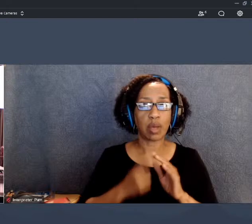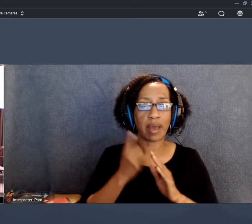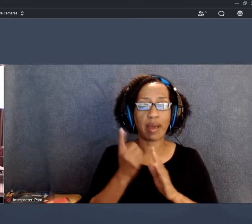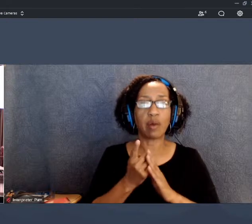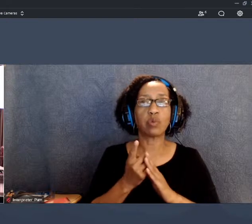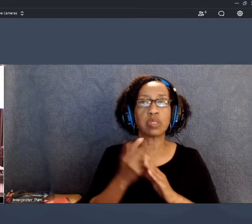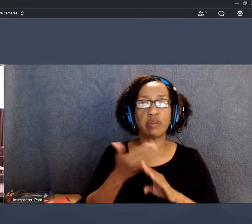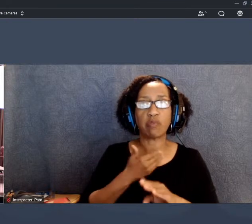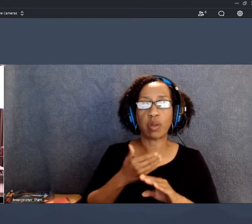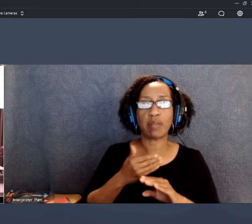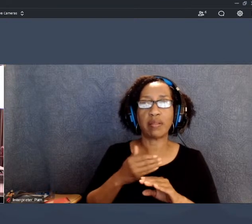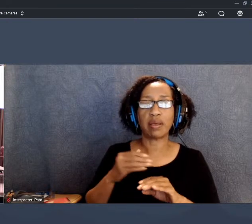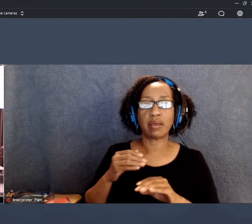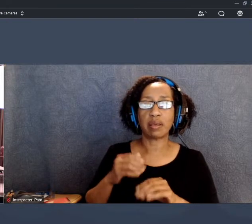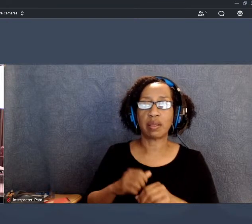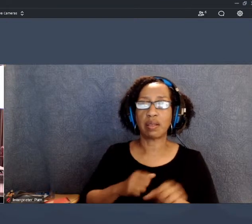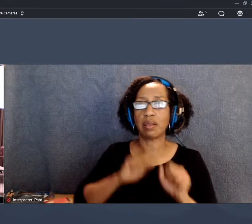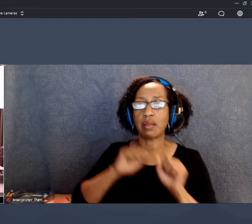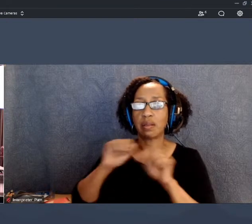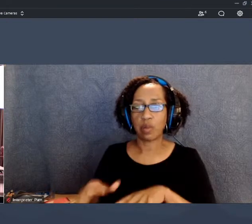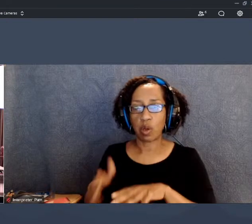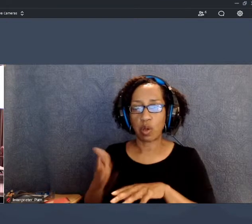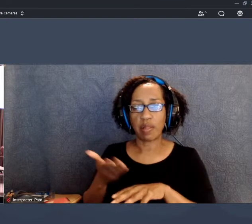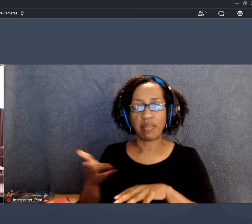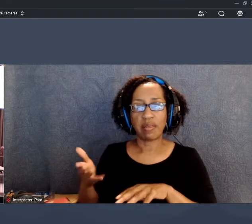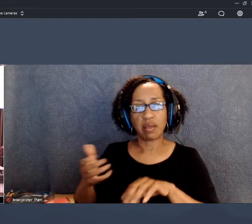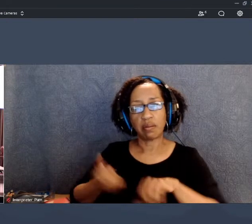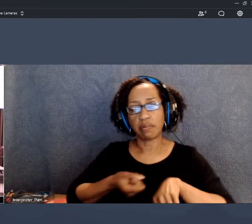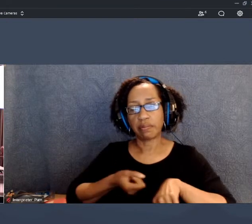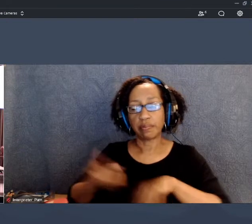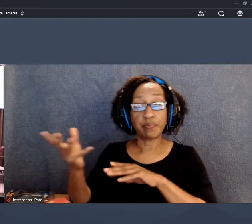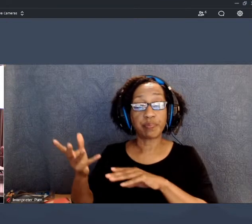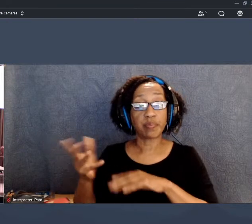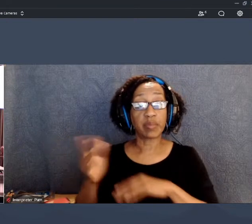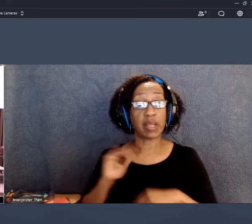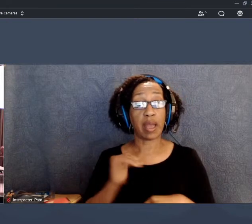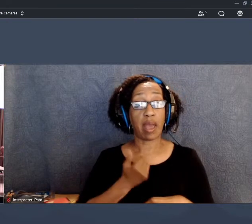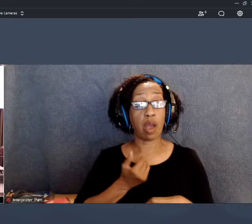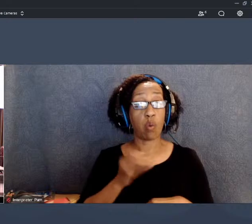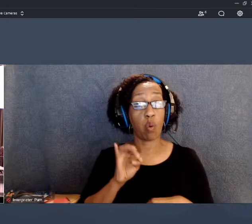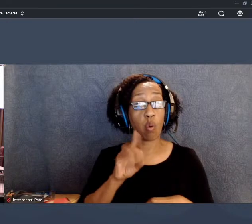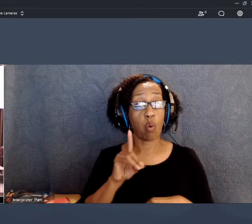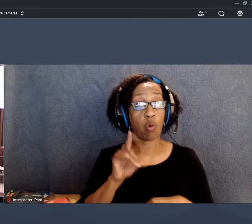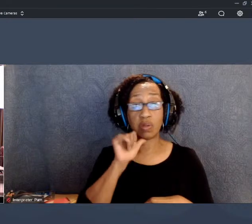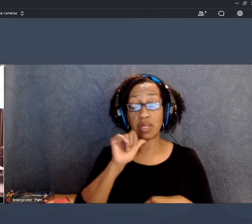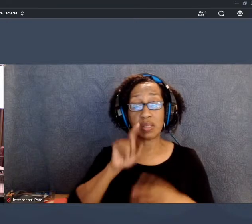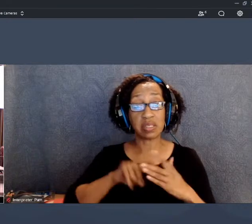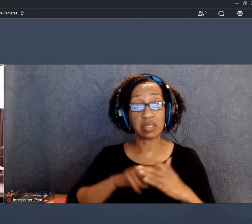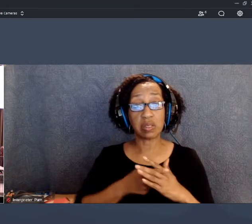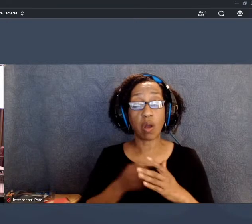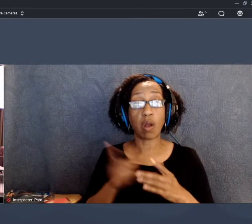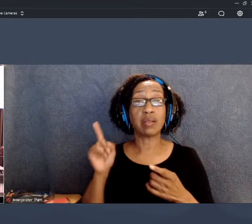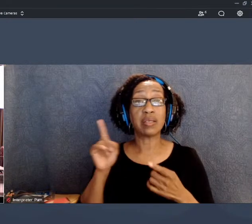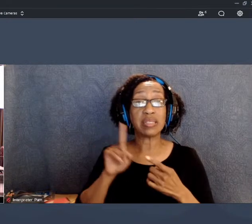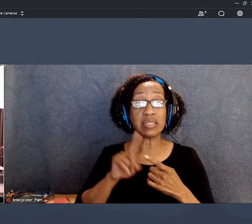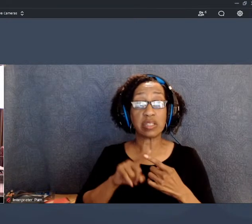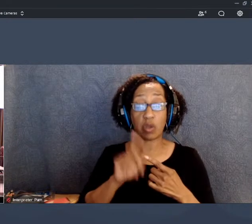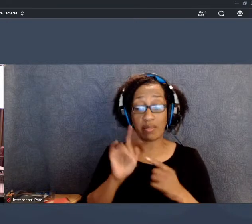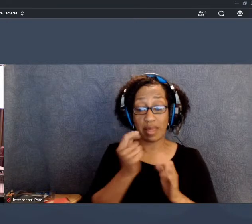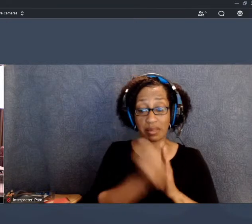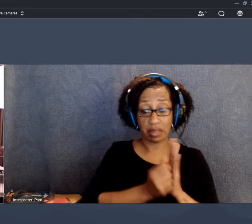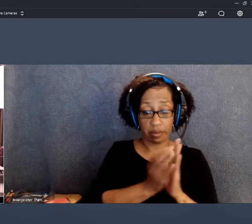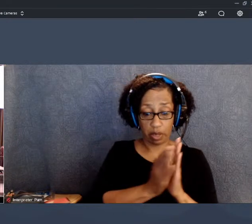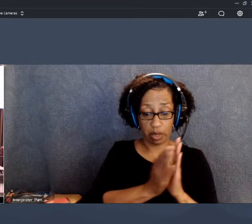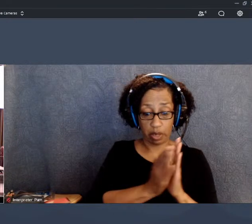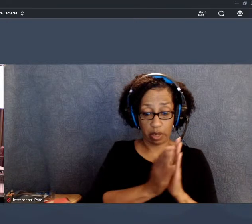by law. Our ordinance doesn't kick in until after that period of time.